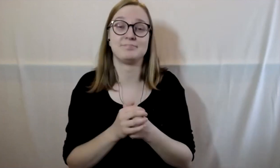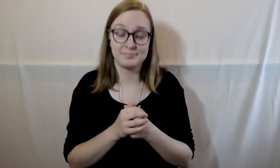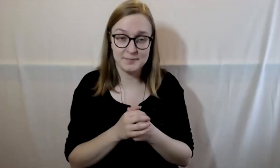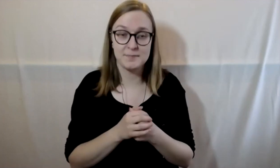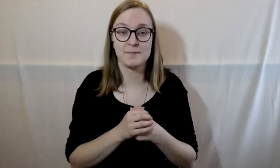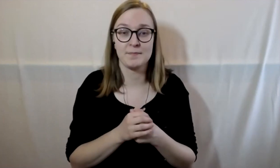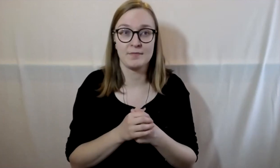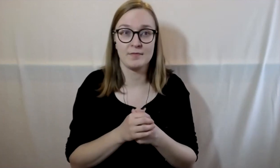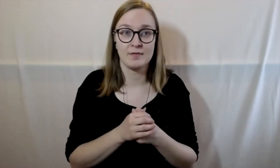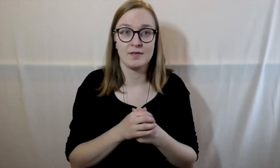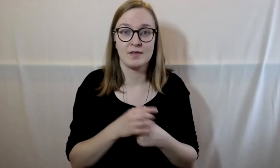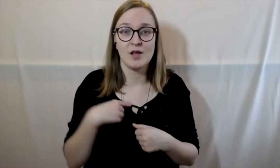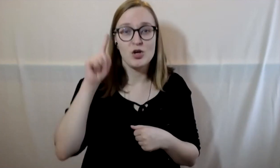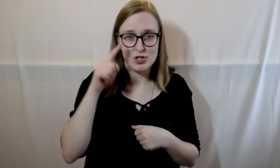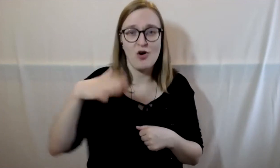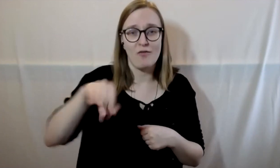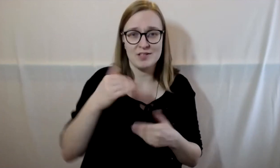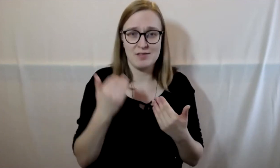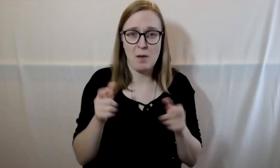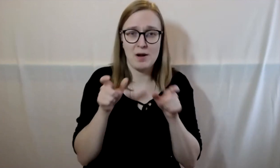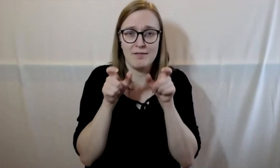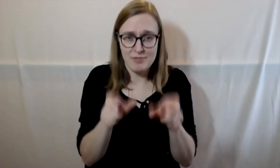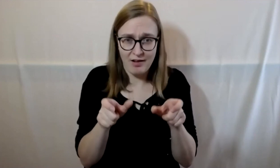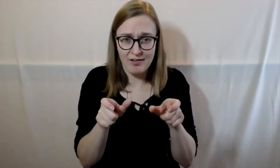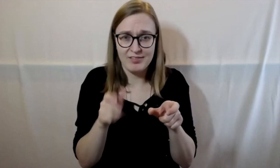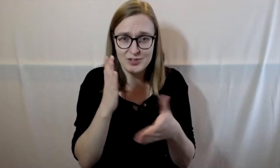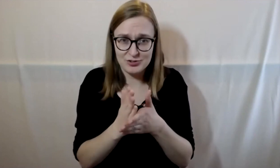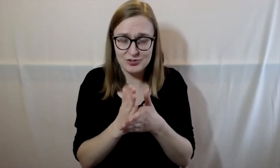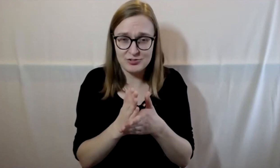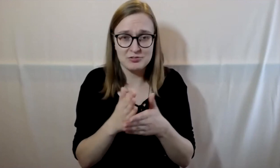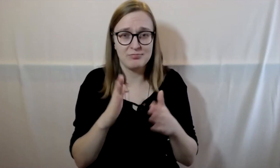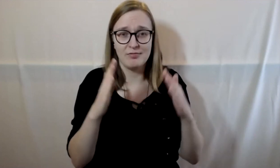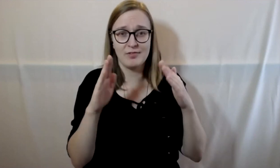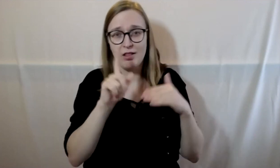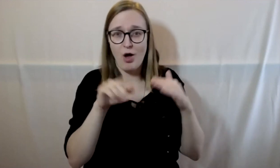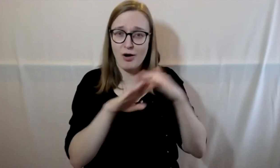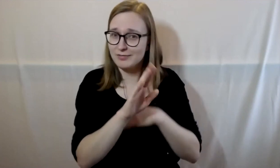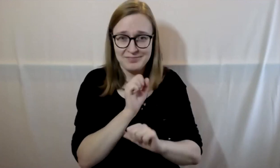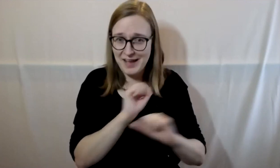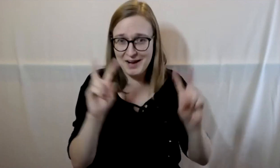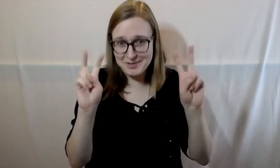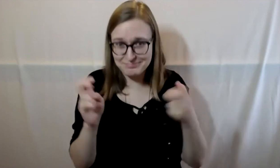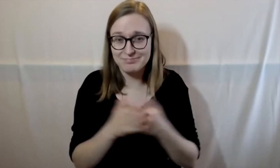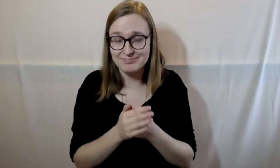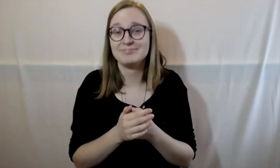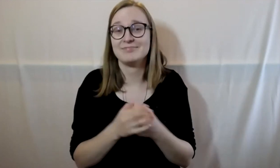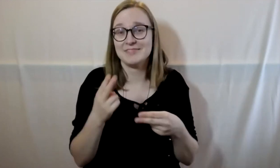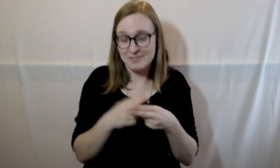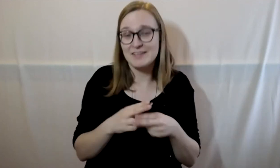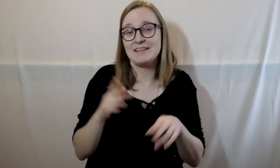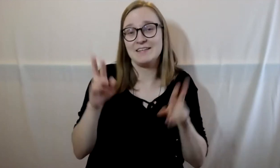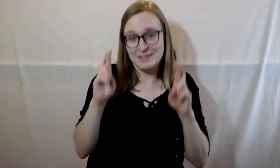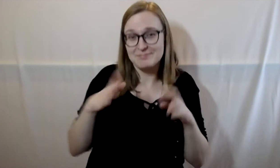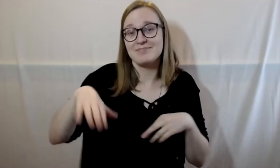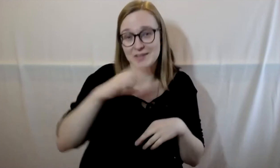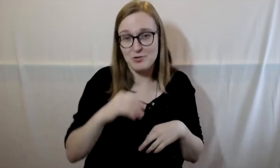all in lockdown, isolation. I hope you're making the most of what you can from that. And I look forward to